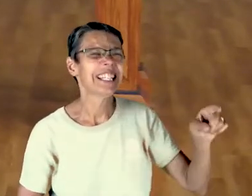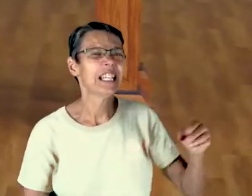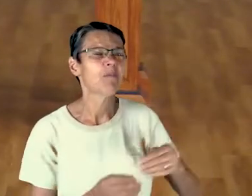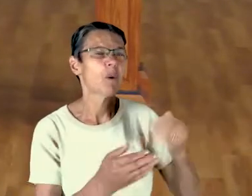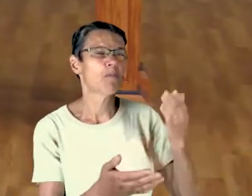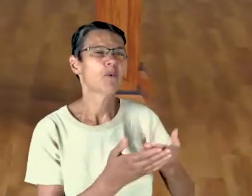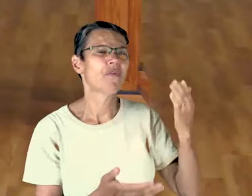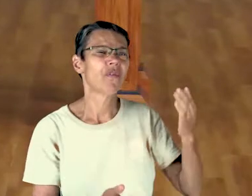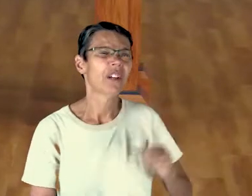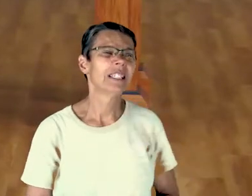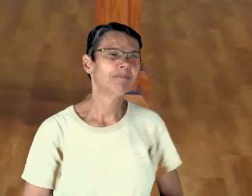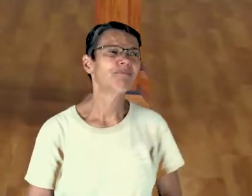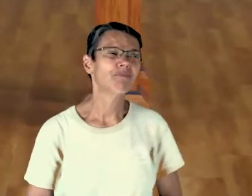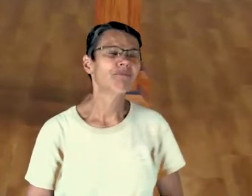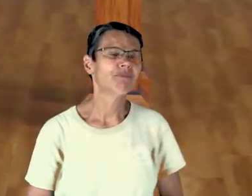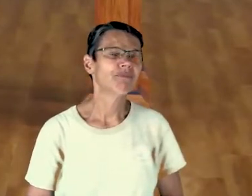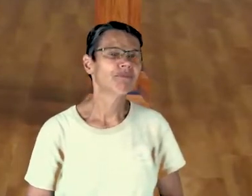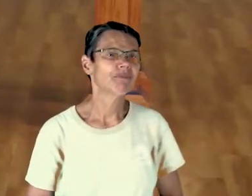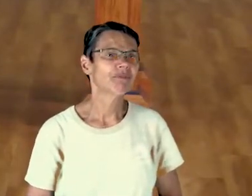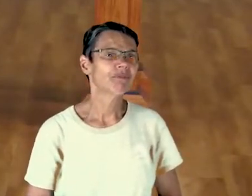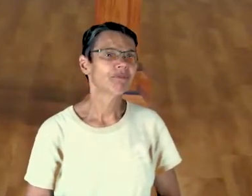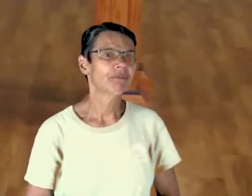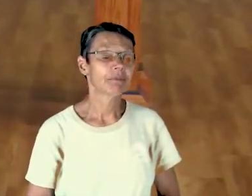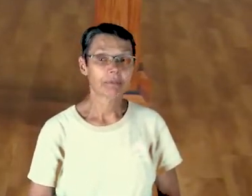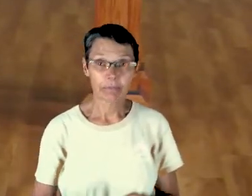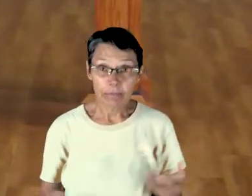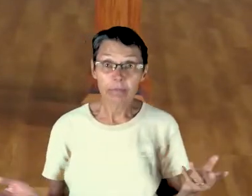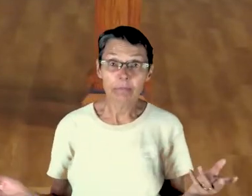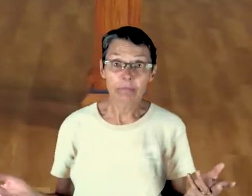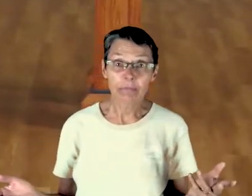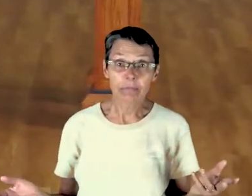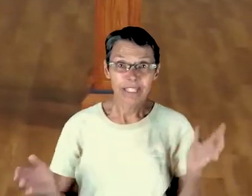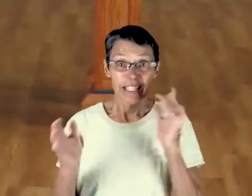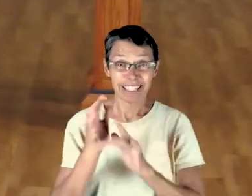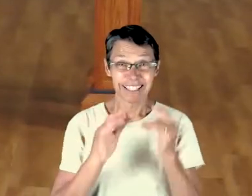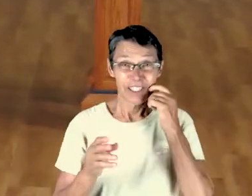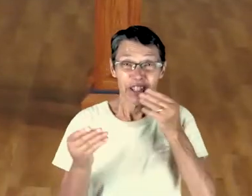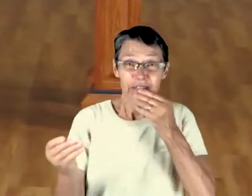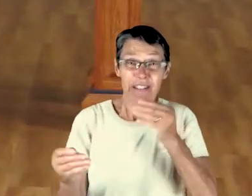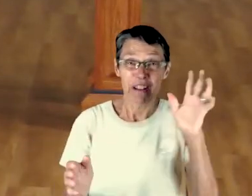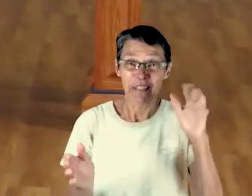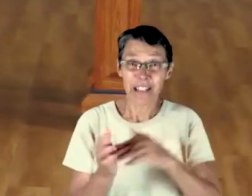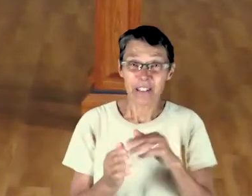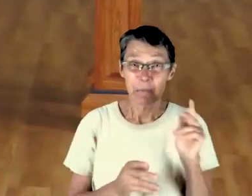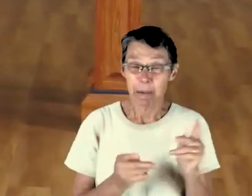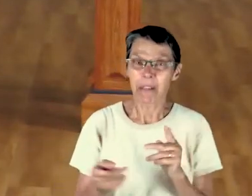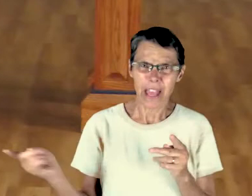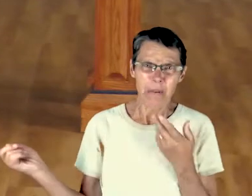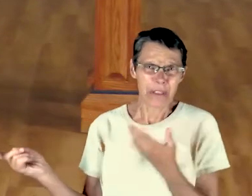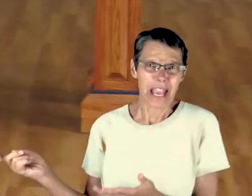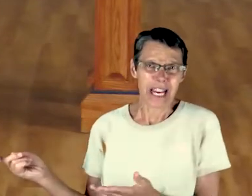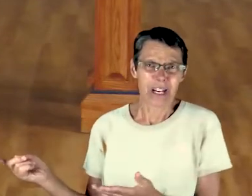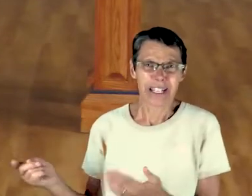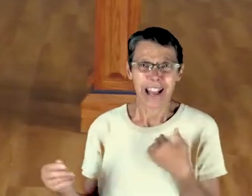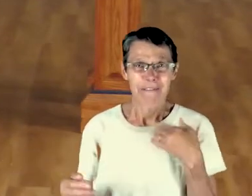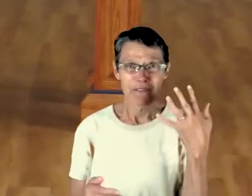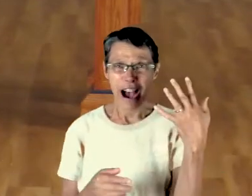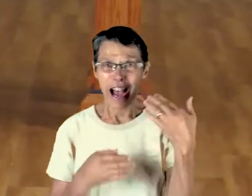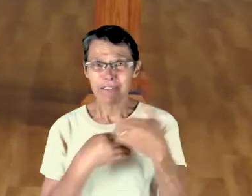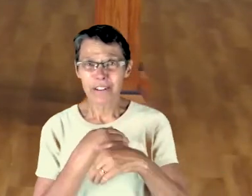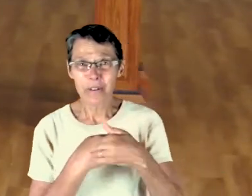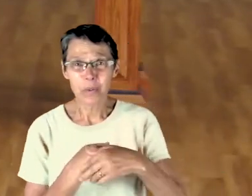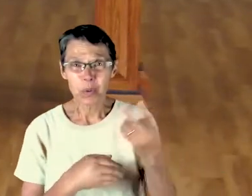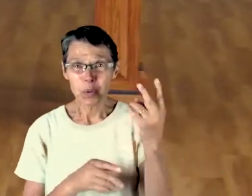sign. Okay, he's fed 5,000 people, and they were part of that crowd with 5 loaves and 2 fish.